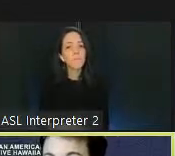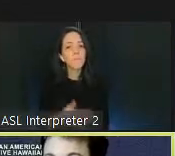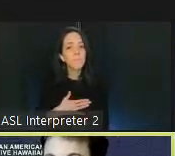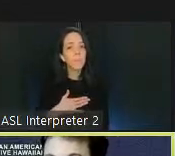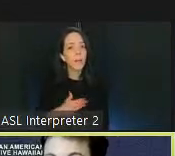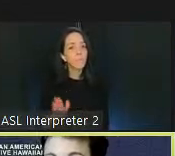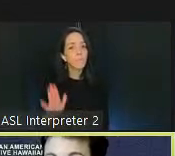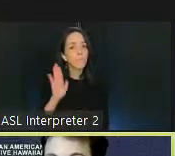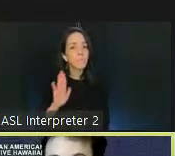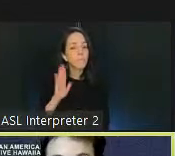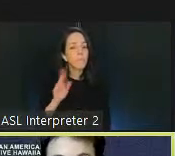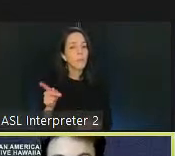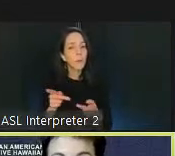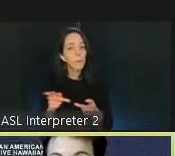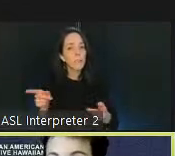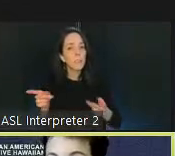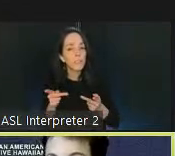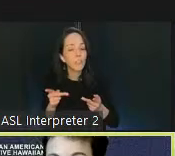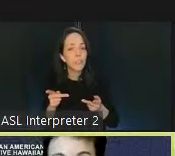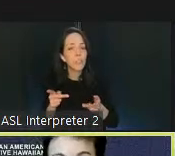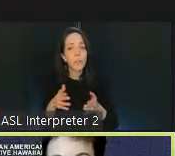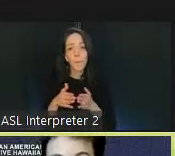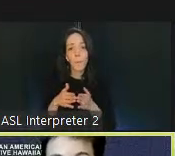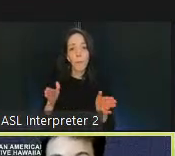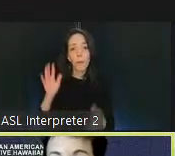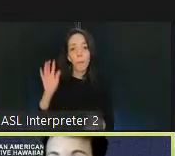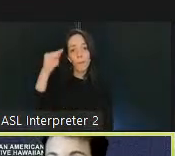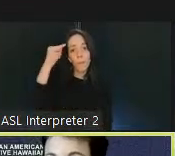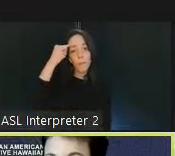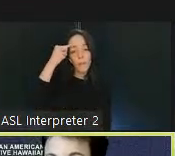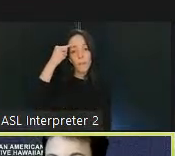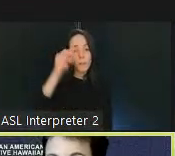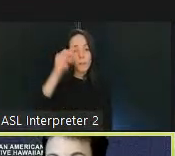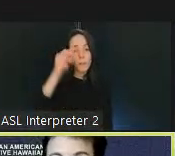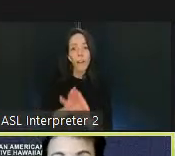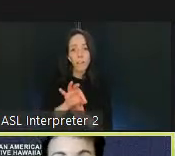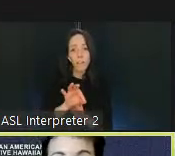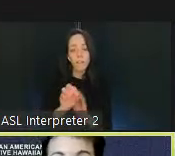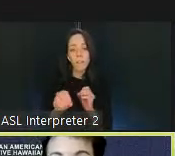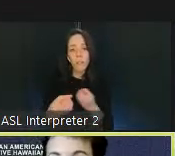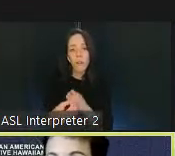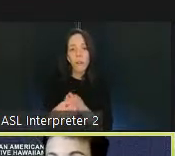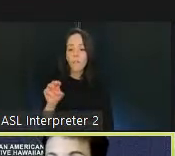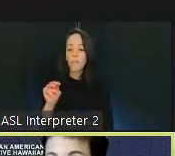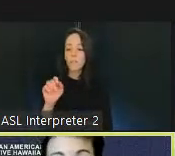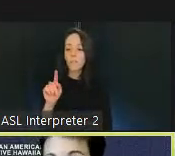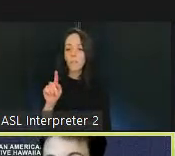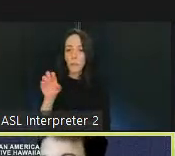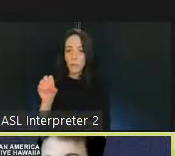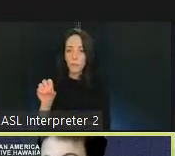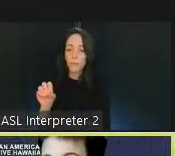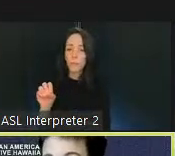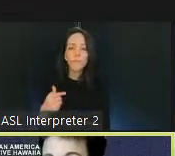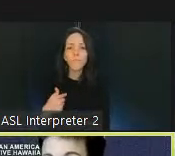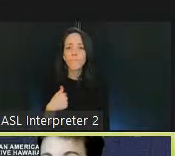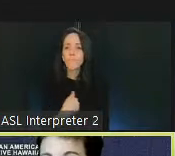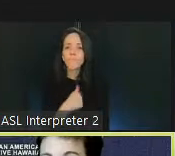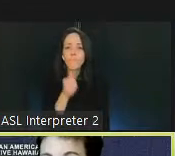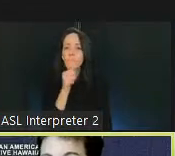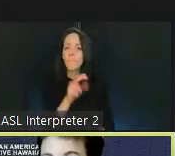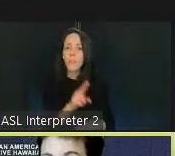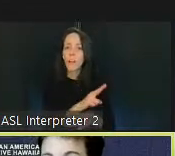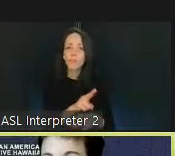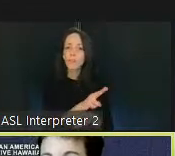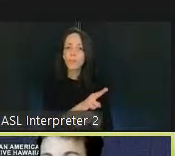positions in public government elected office at Metro, we didn't use this word